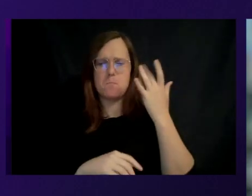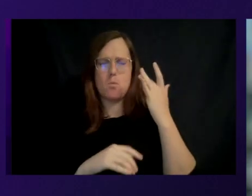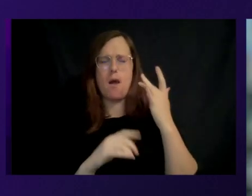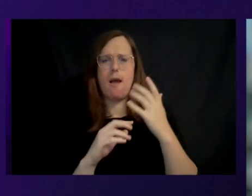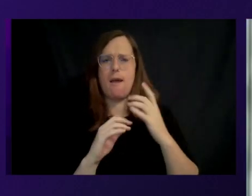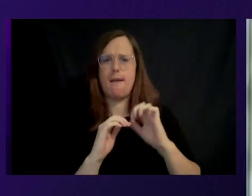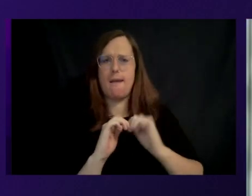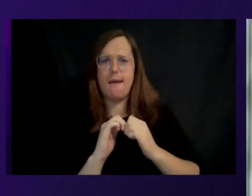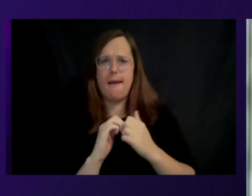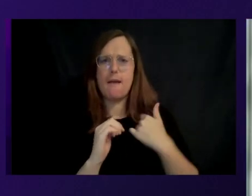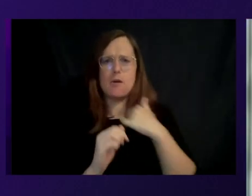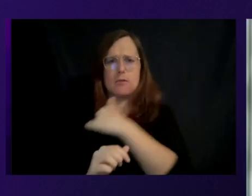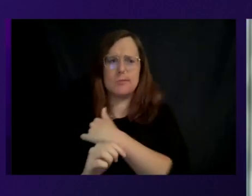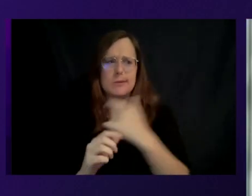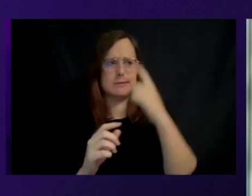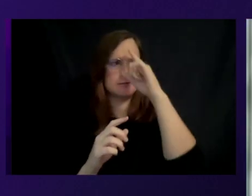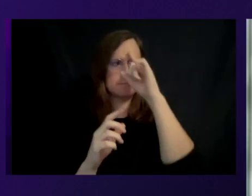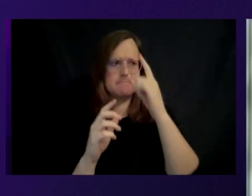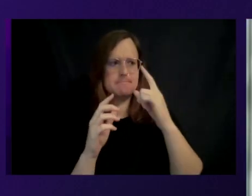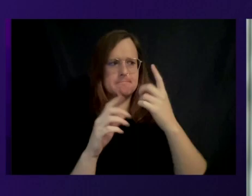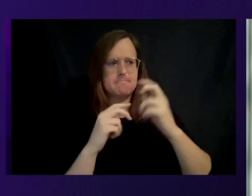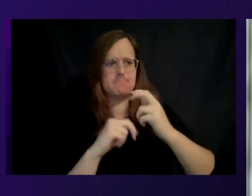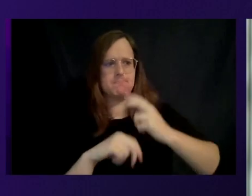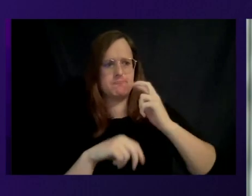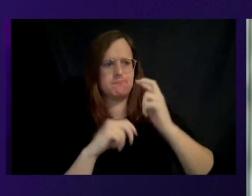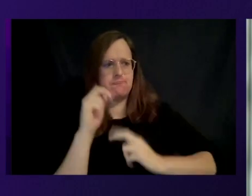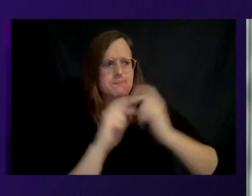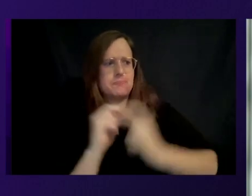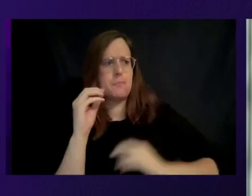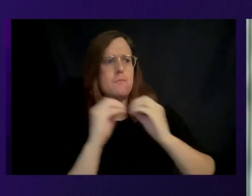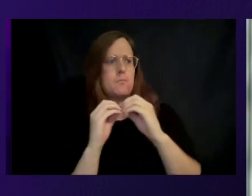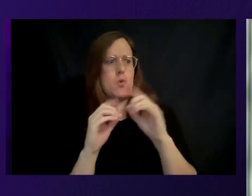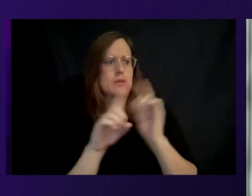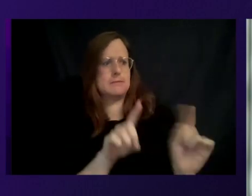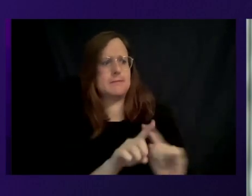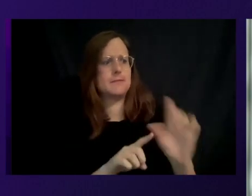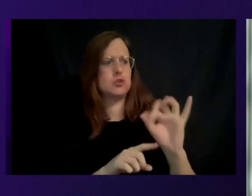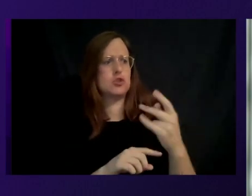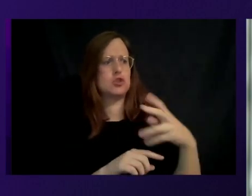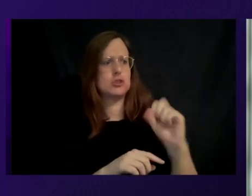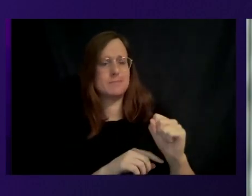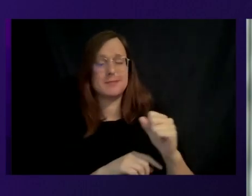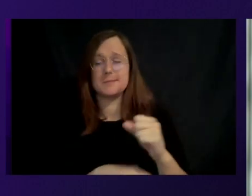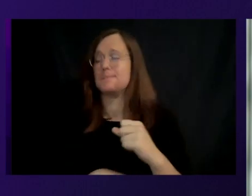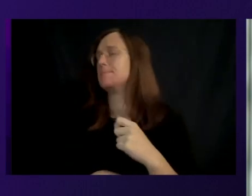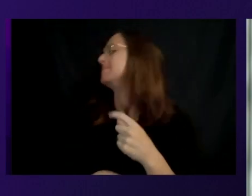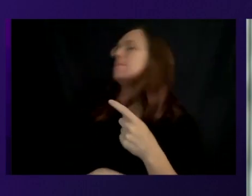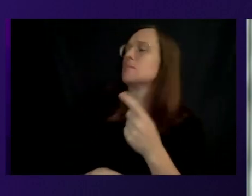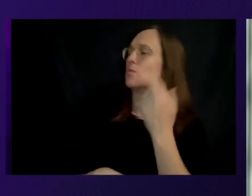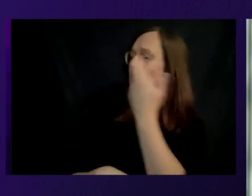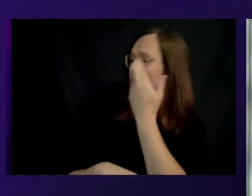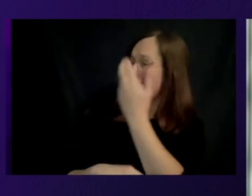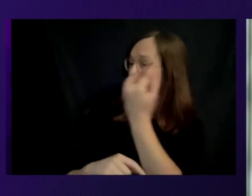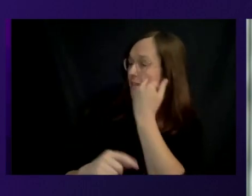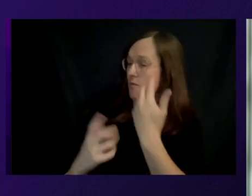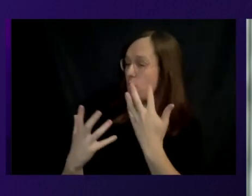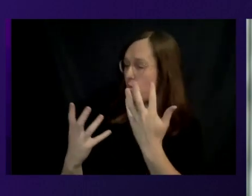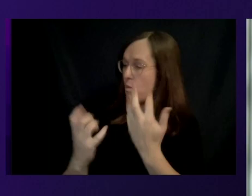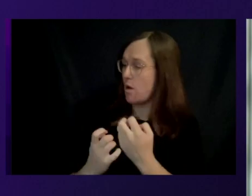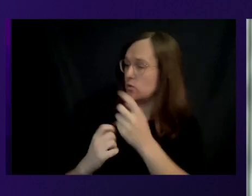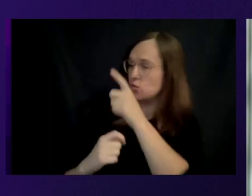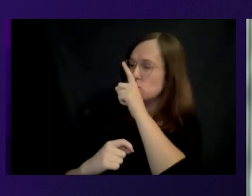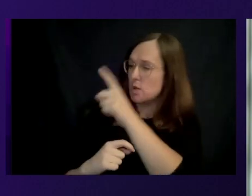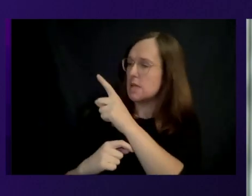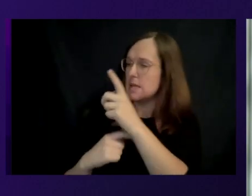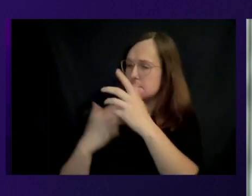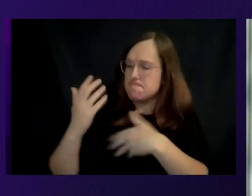purpose-built chips? Well, we realized a few years ago that if we wanted to further push the envelope on price performance for our customer workloads, we knew that we would have